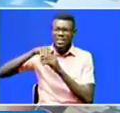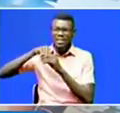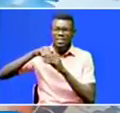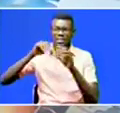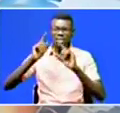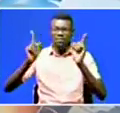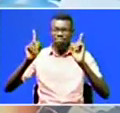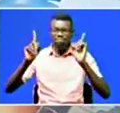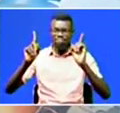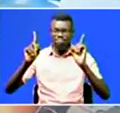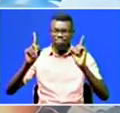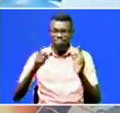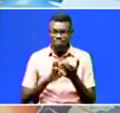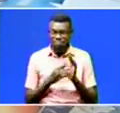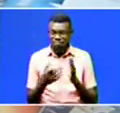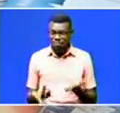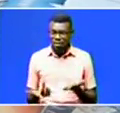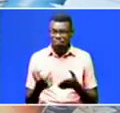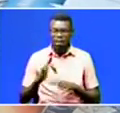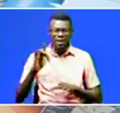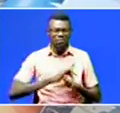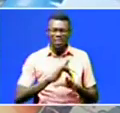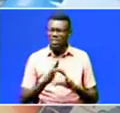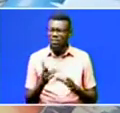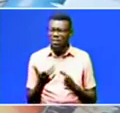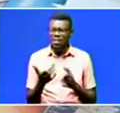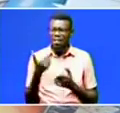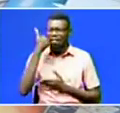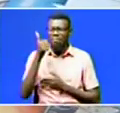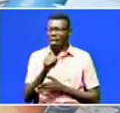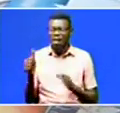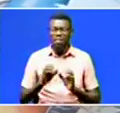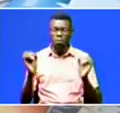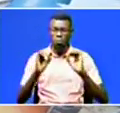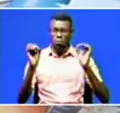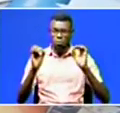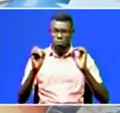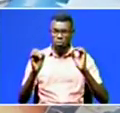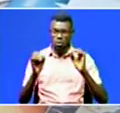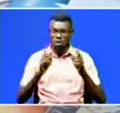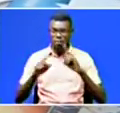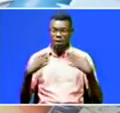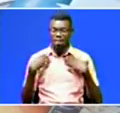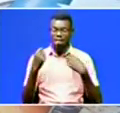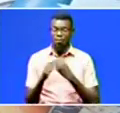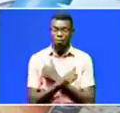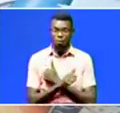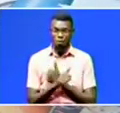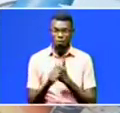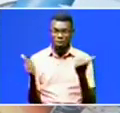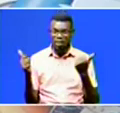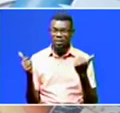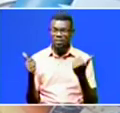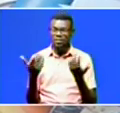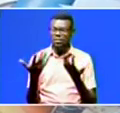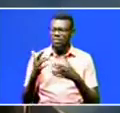surgery. Chance of rejections are very remote. Recovery is excellent. Infection, everything is